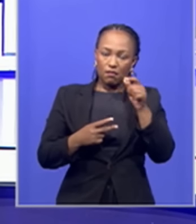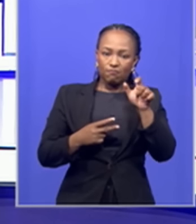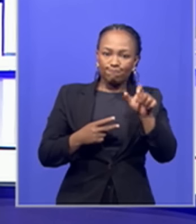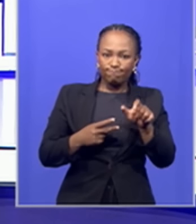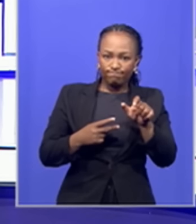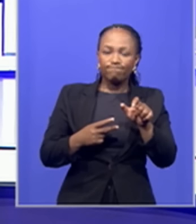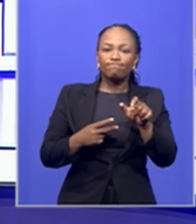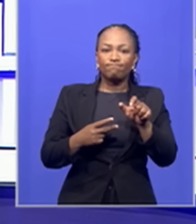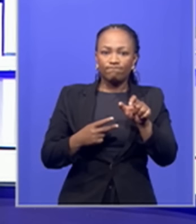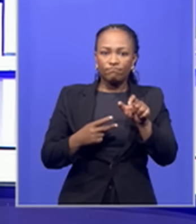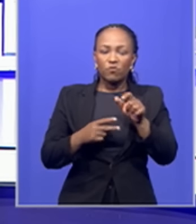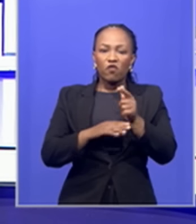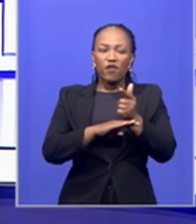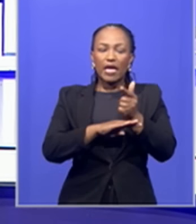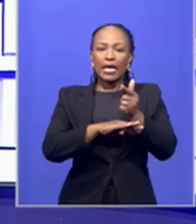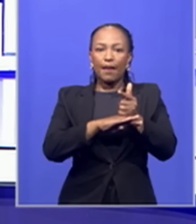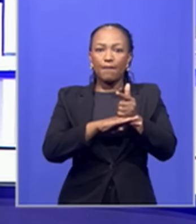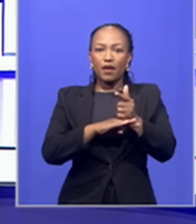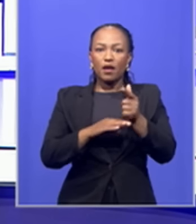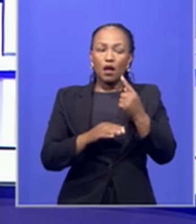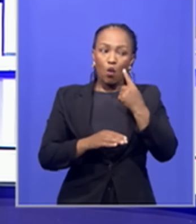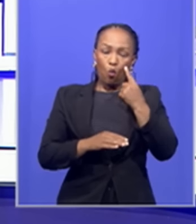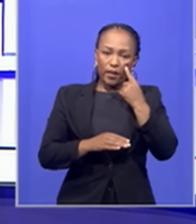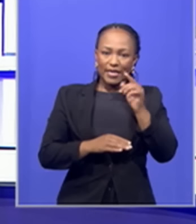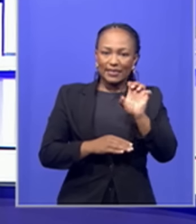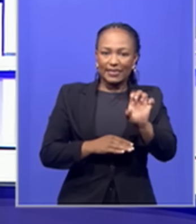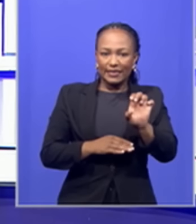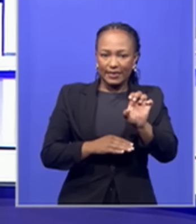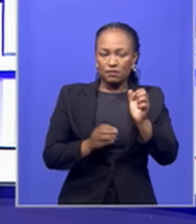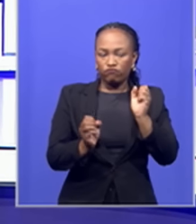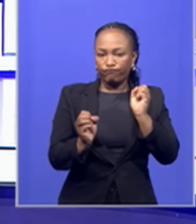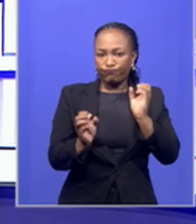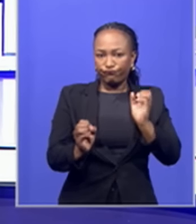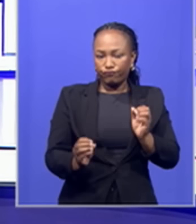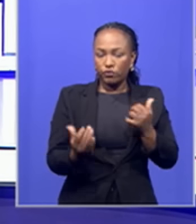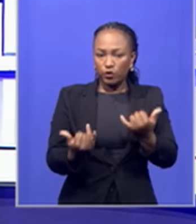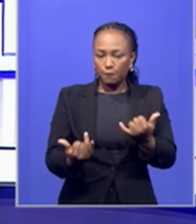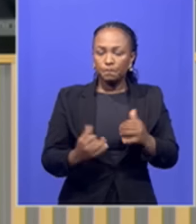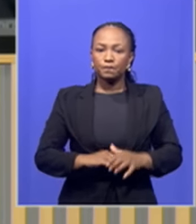ka boripana mo khemereng e itsegeng jaaka Witness E.